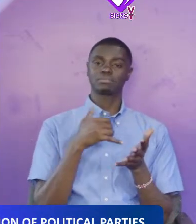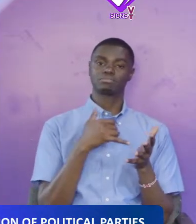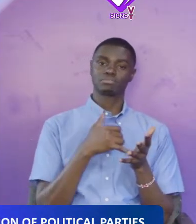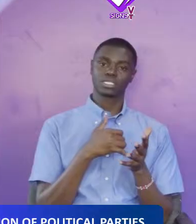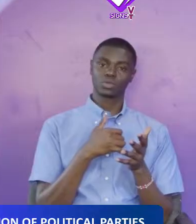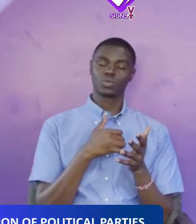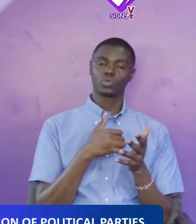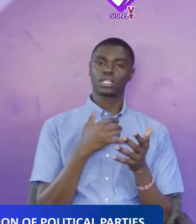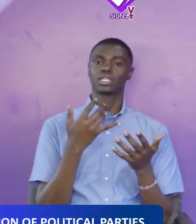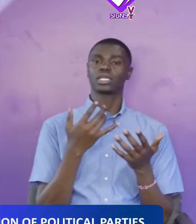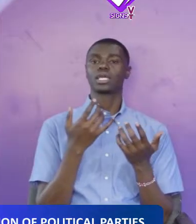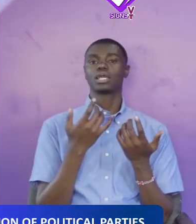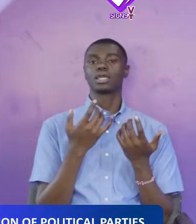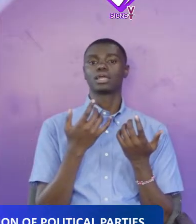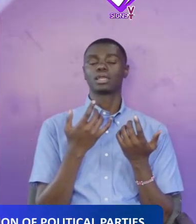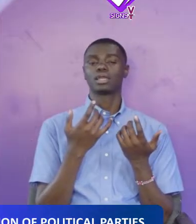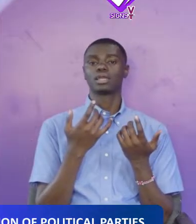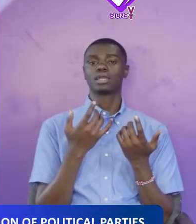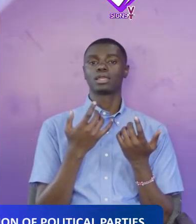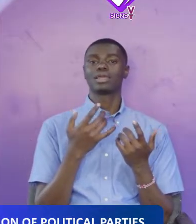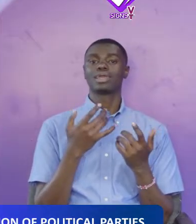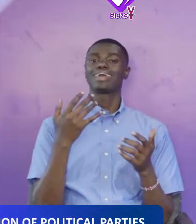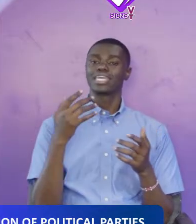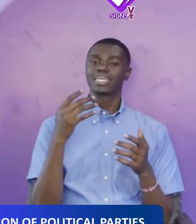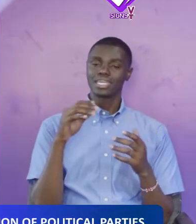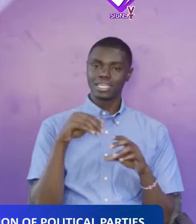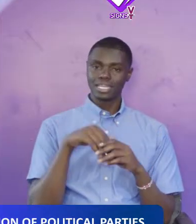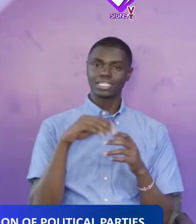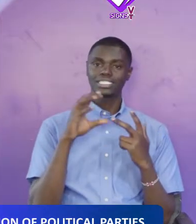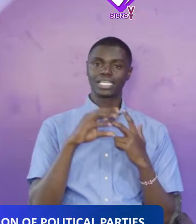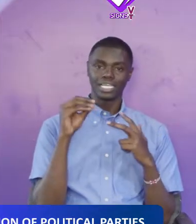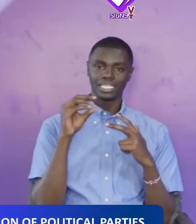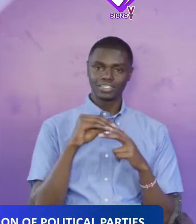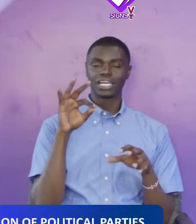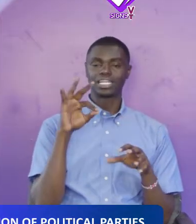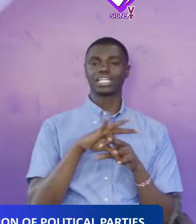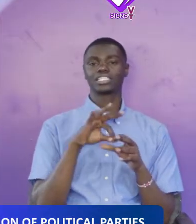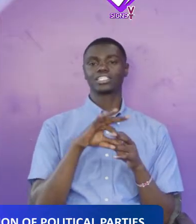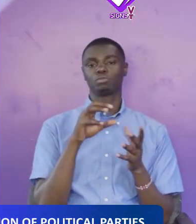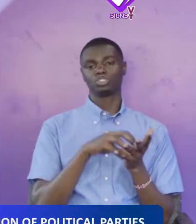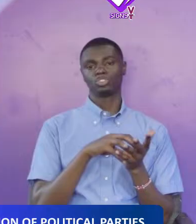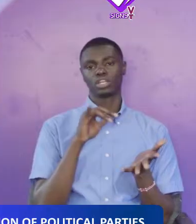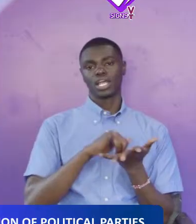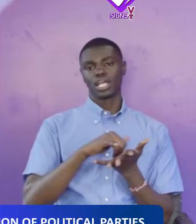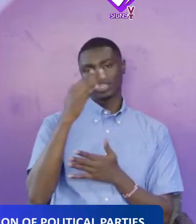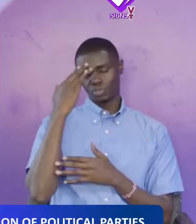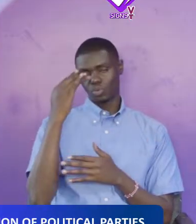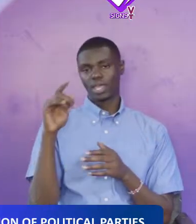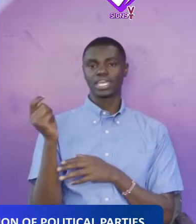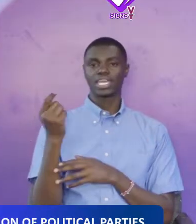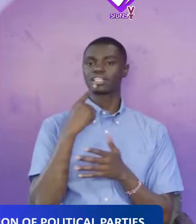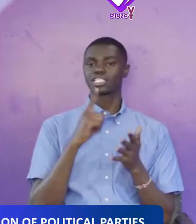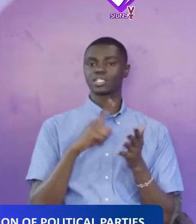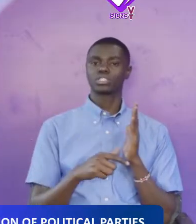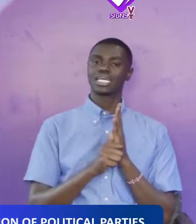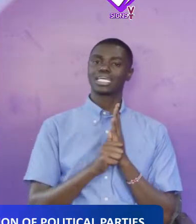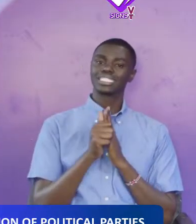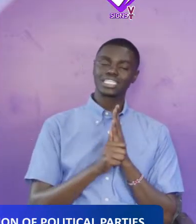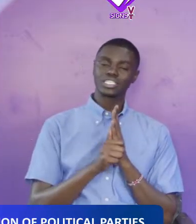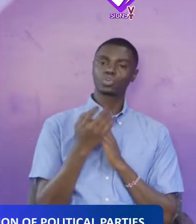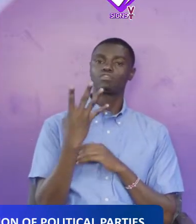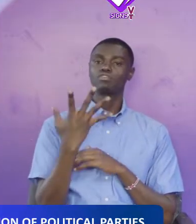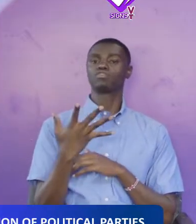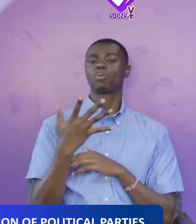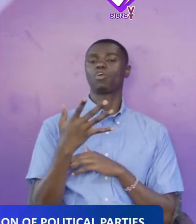both appointive and elective positions. That is what Kenyans said in Article 54 of the Constitution of Kenya